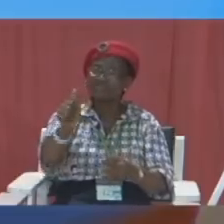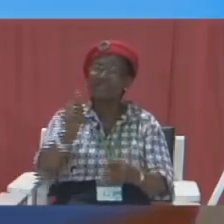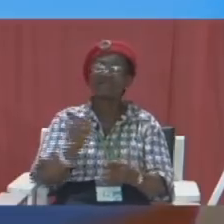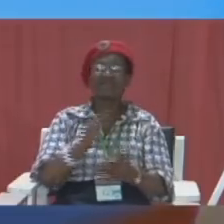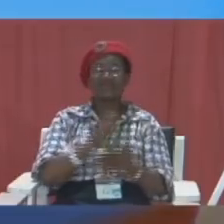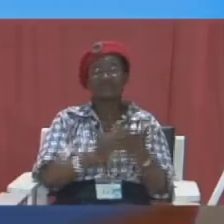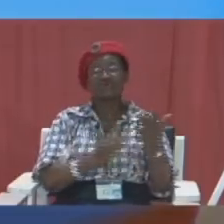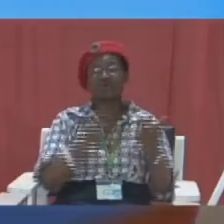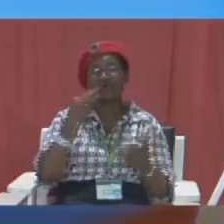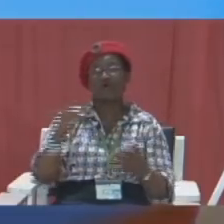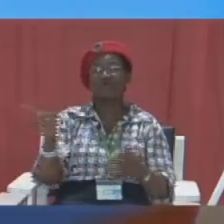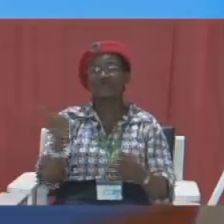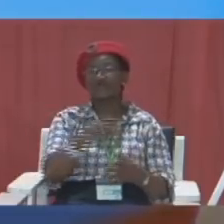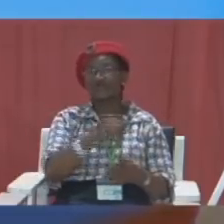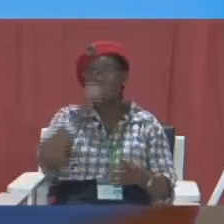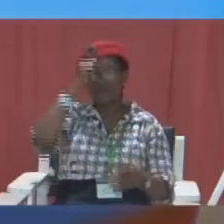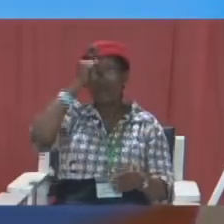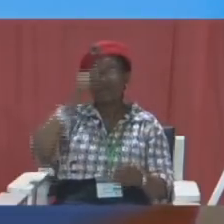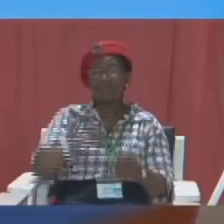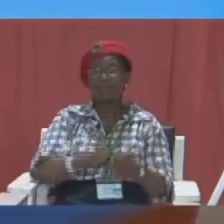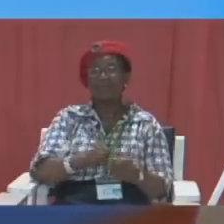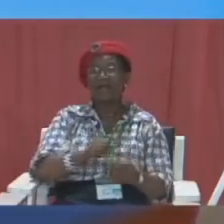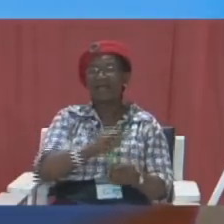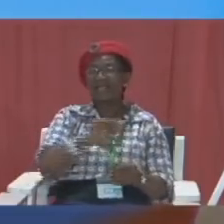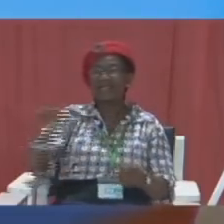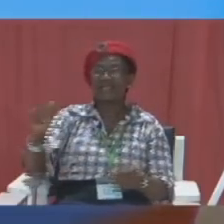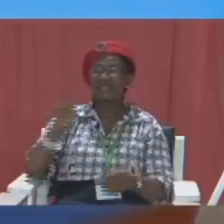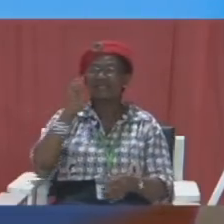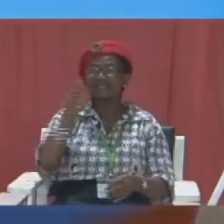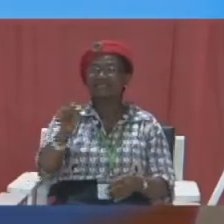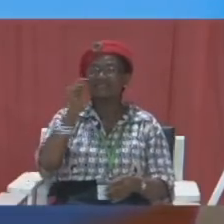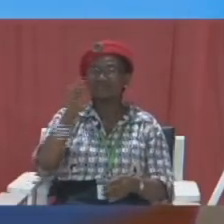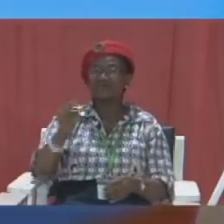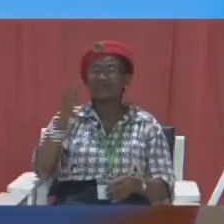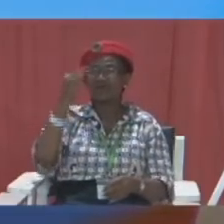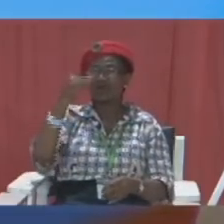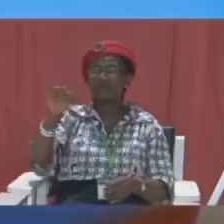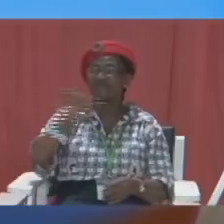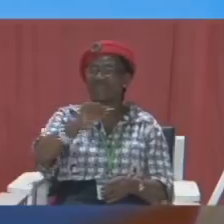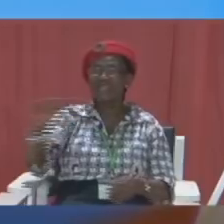of a young man. Okoni no yile nanti eri ogama kuni kong.